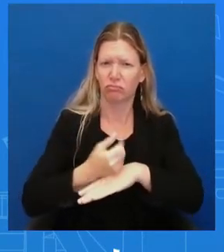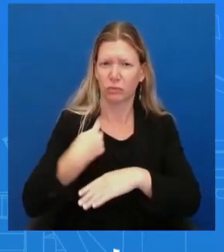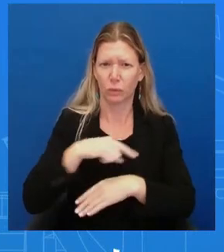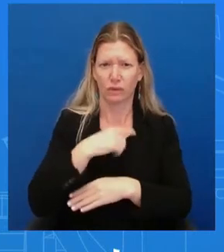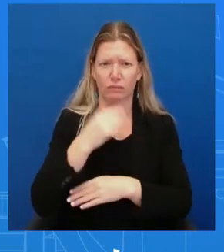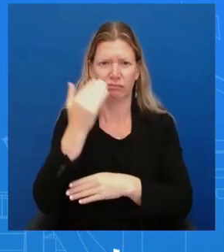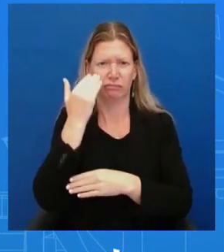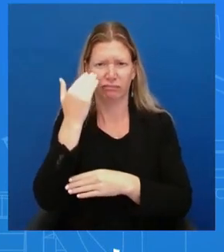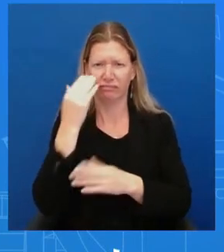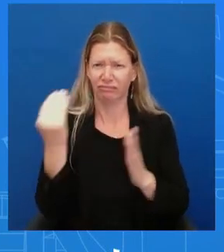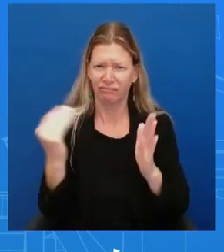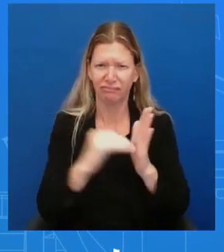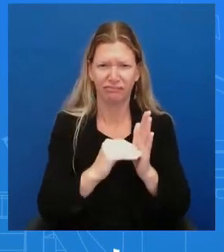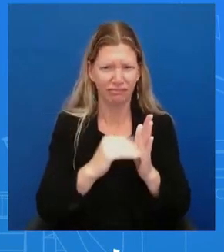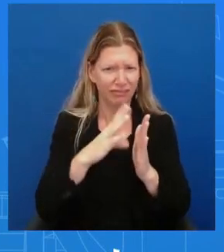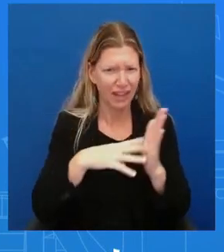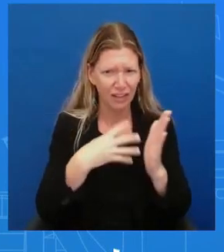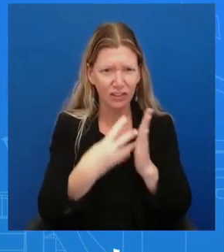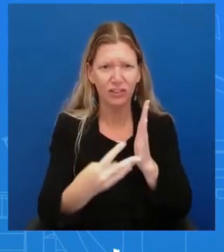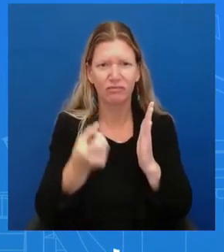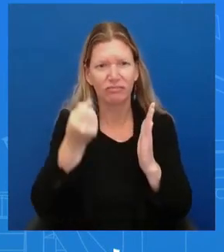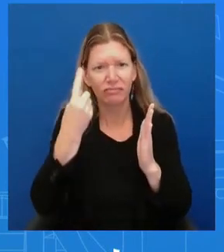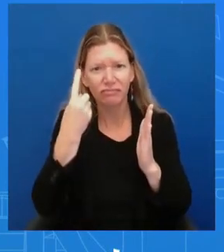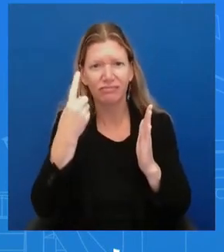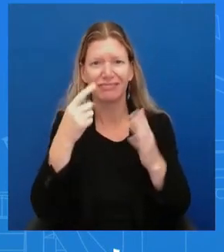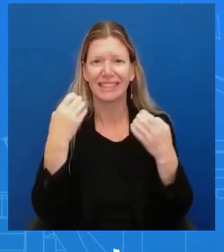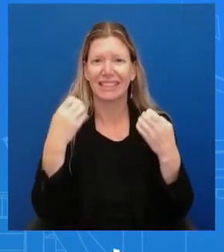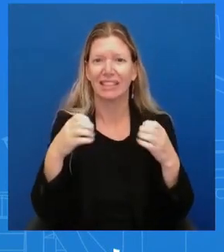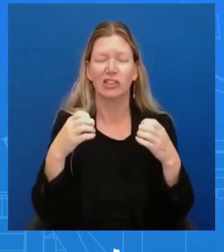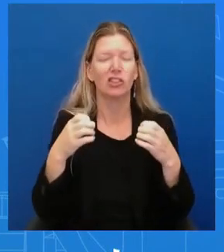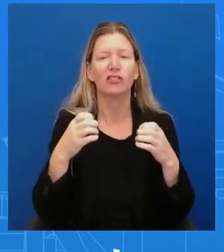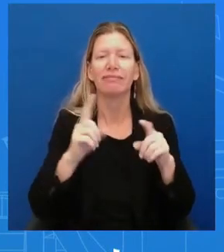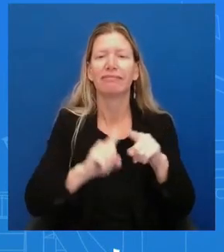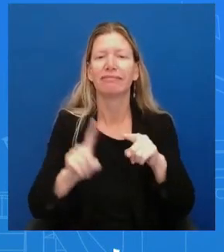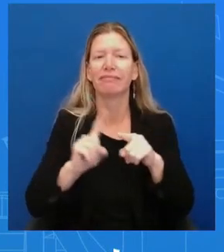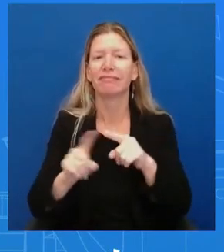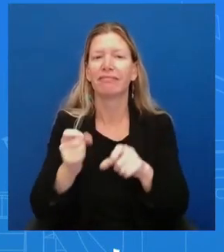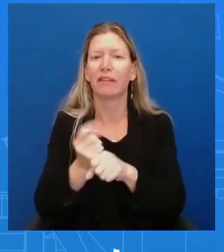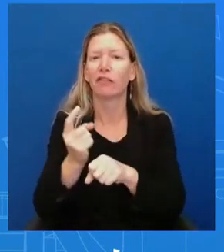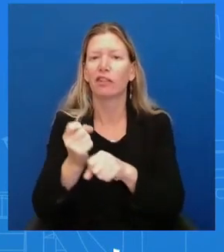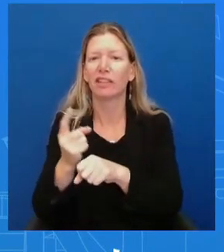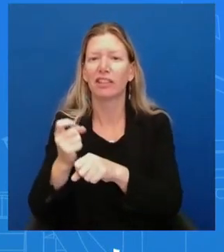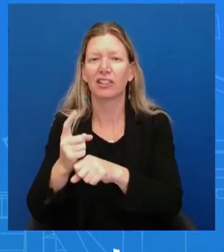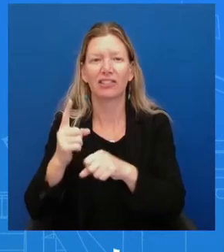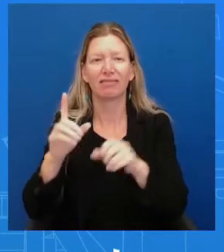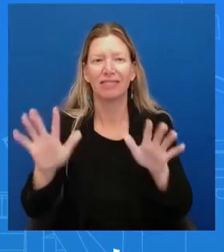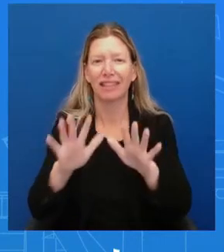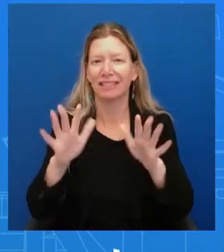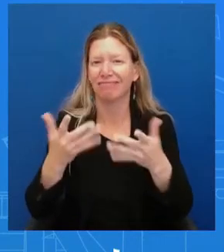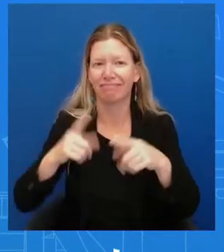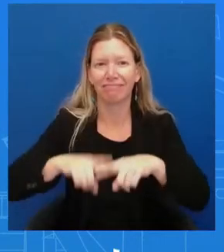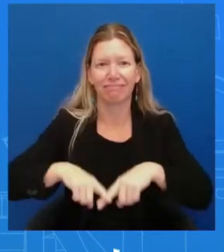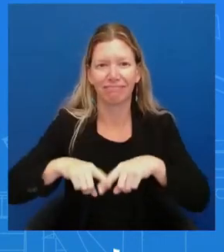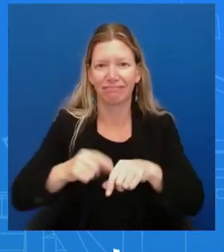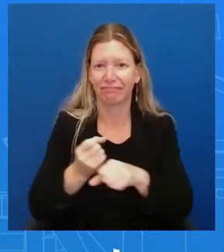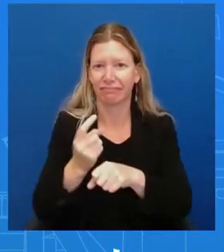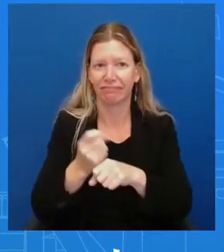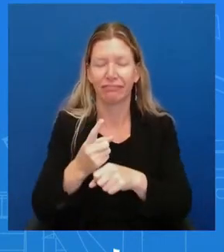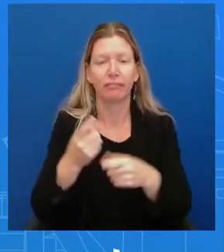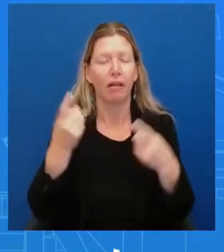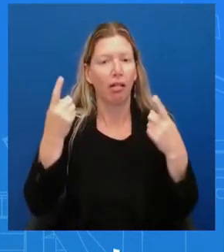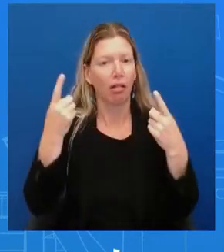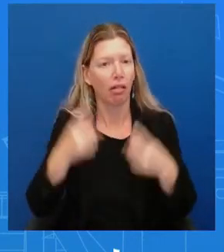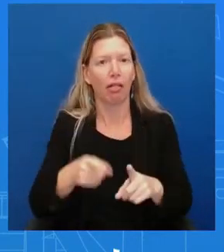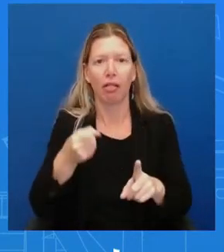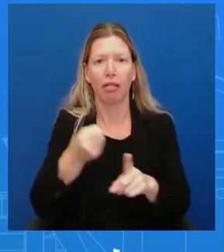different Sundays, right? Every year. And this year it happened to coincide with Transgender Visibility